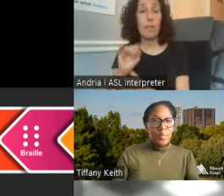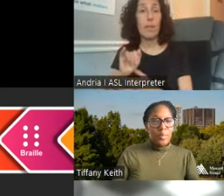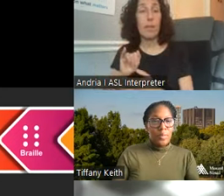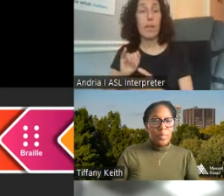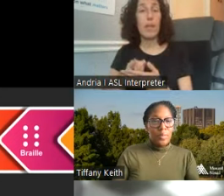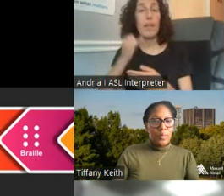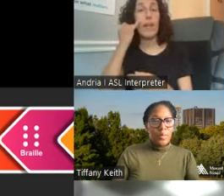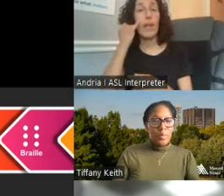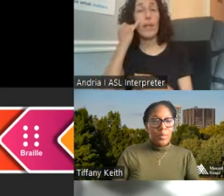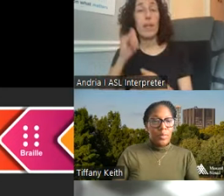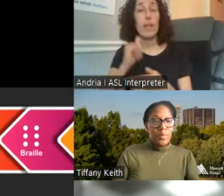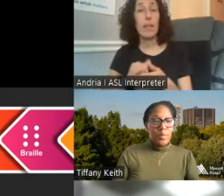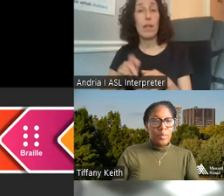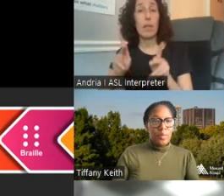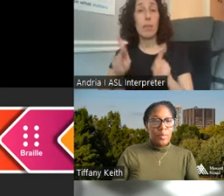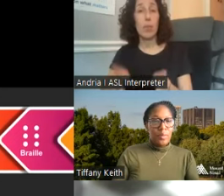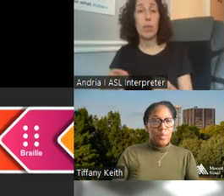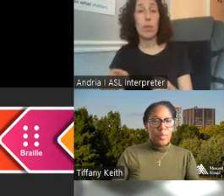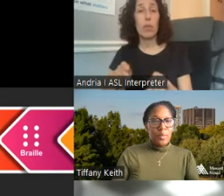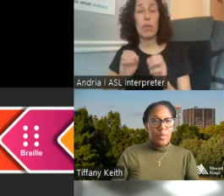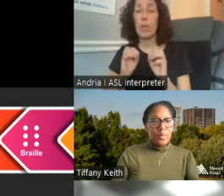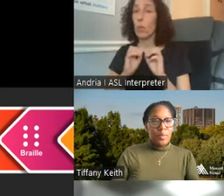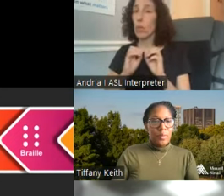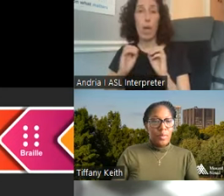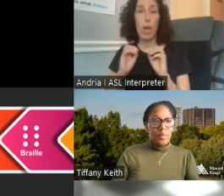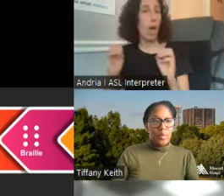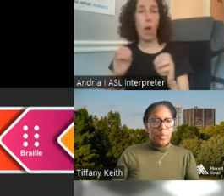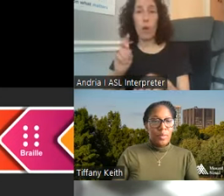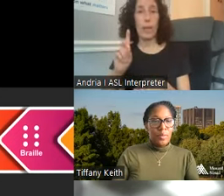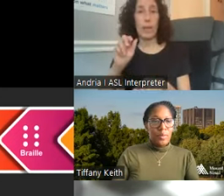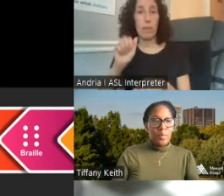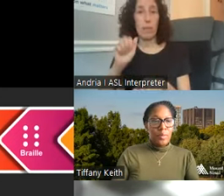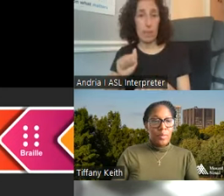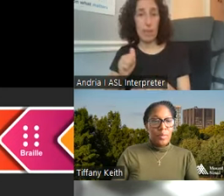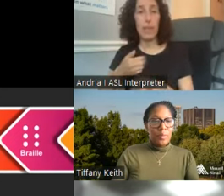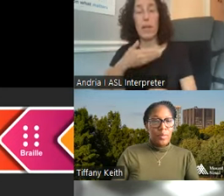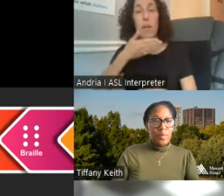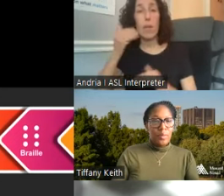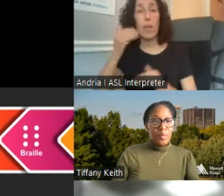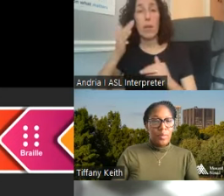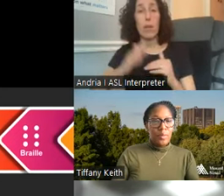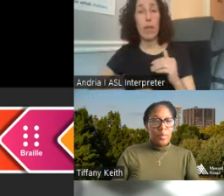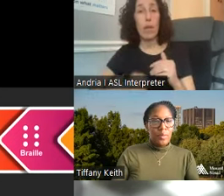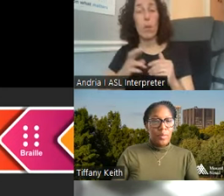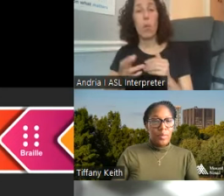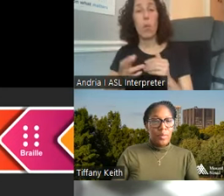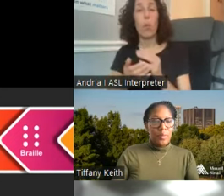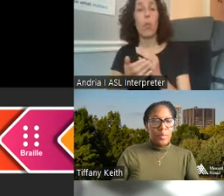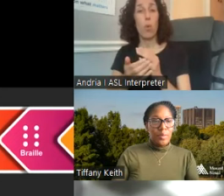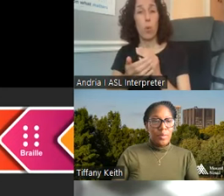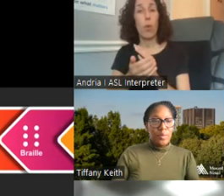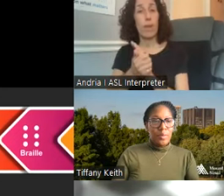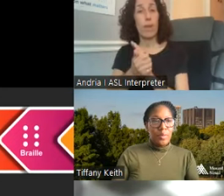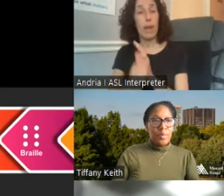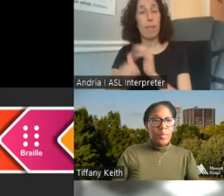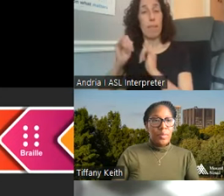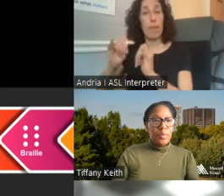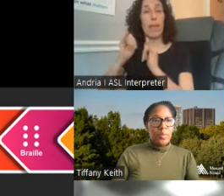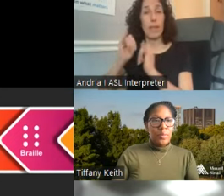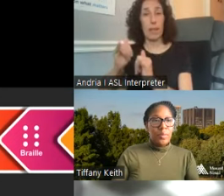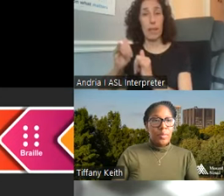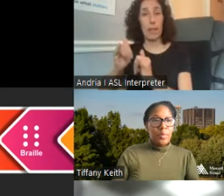a disability is better than or more competent than a person with a disability.